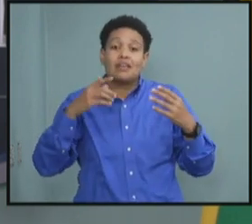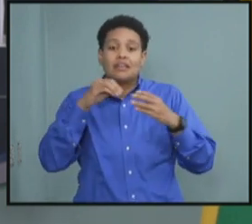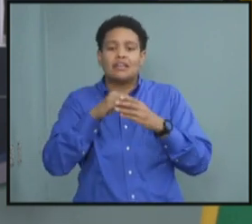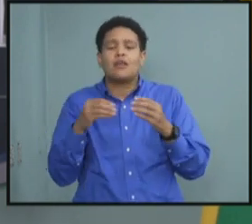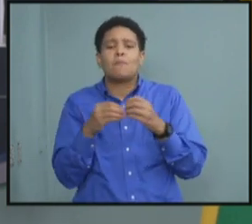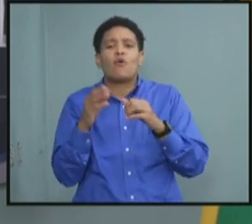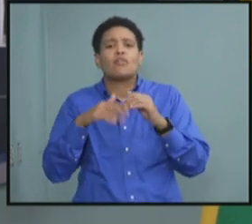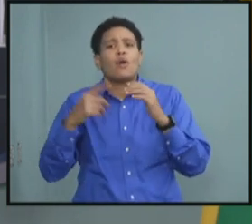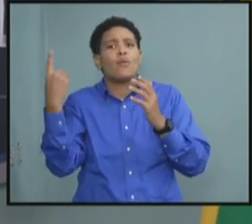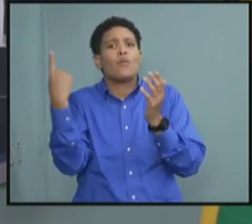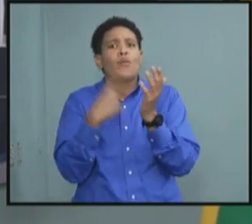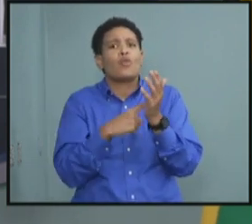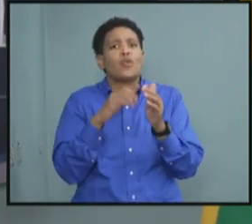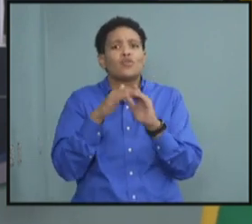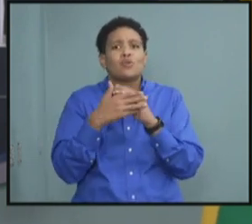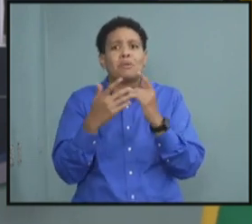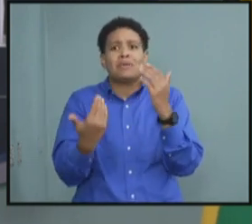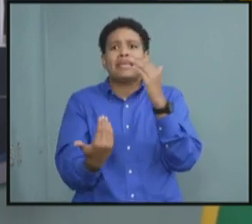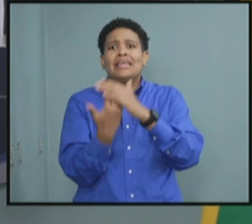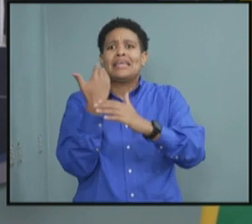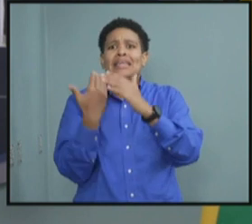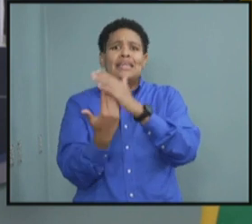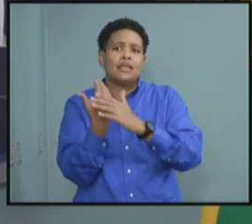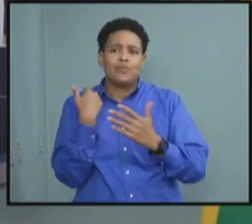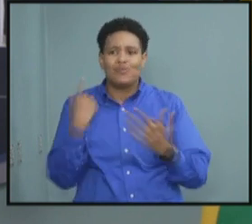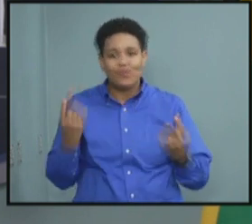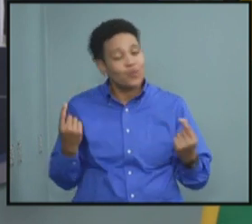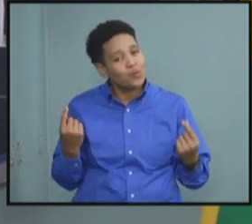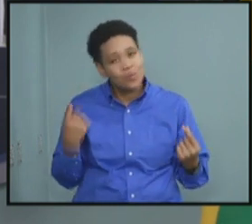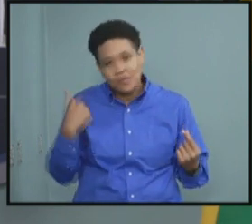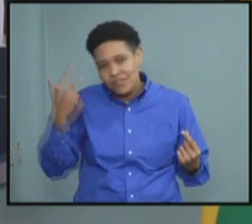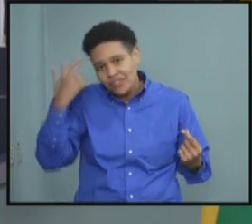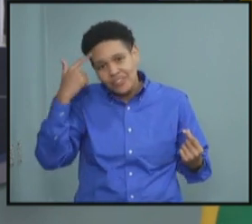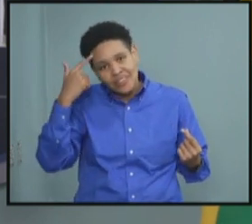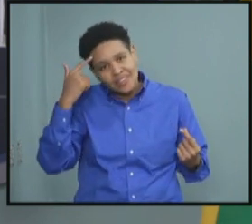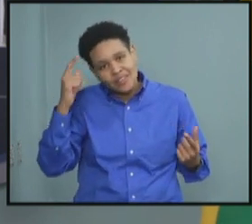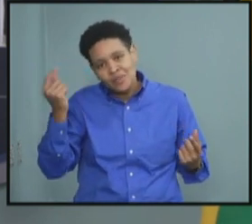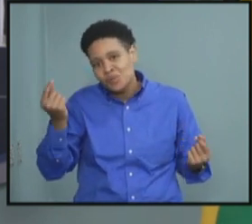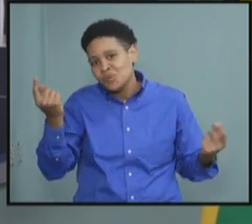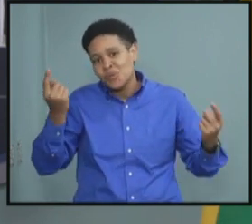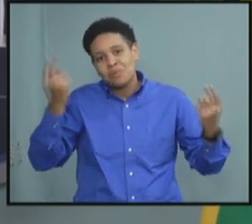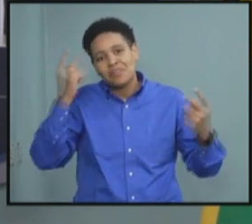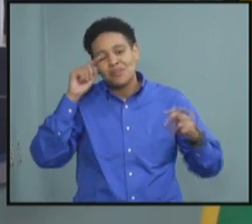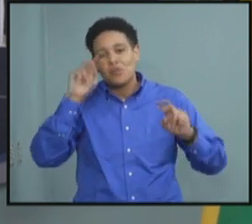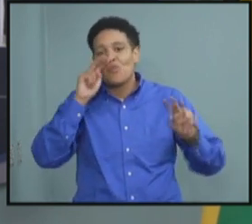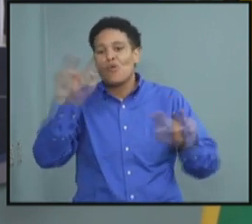than 1,000 Jamaicans at once. So